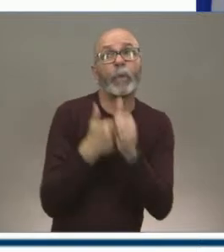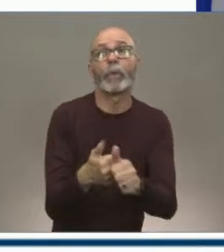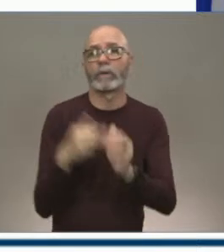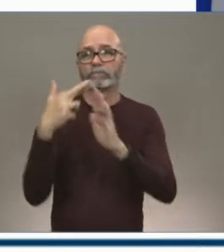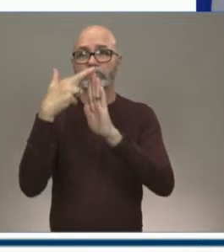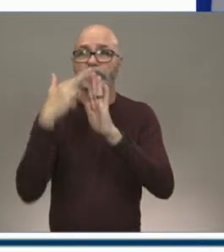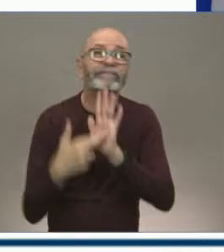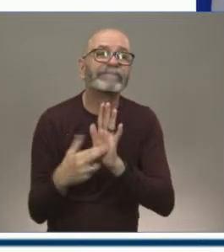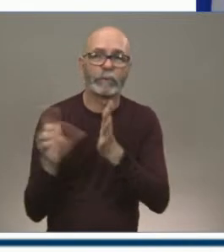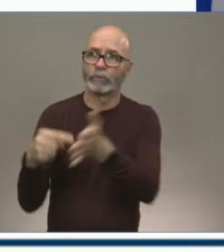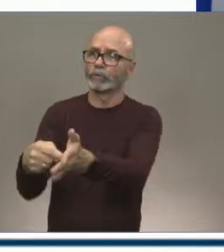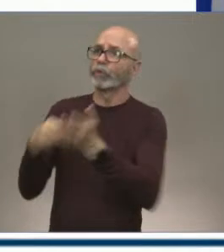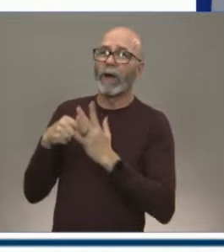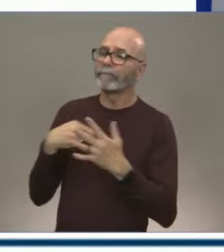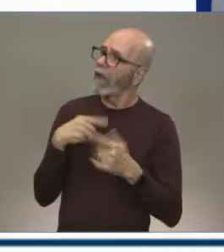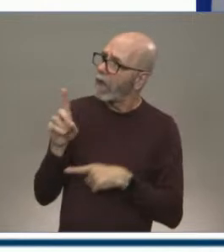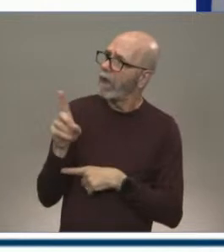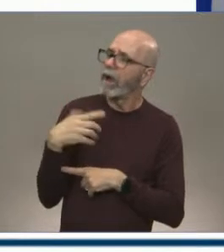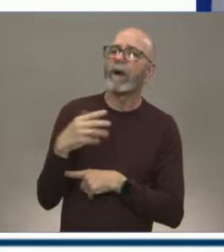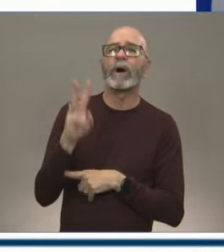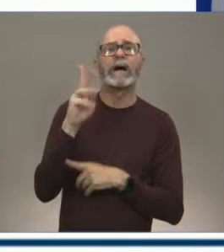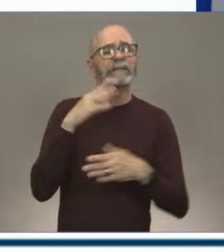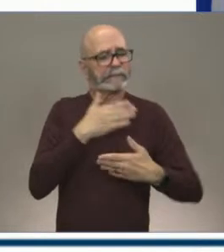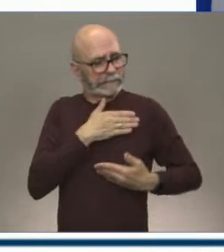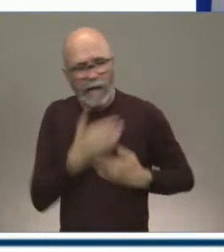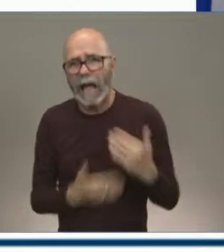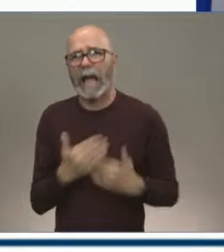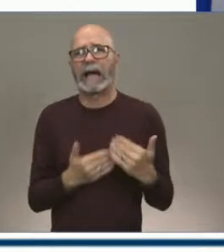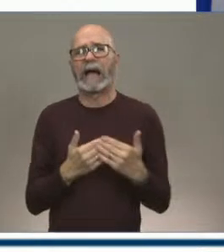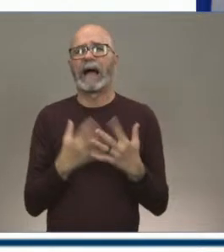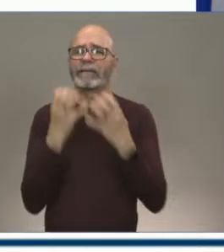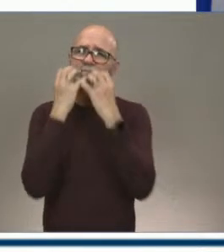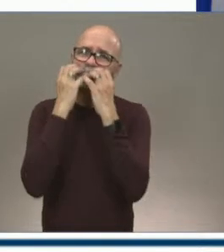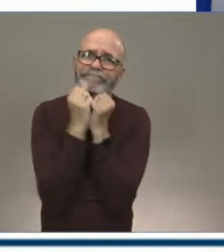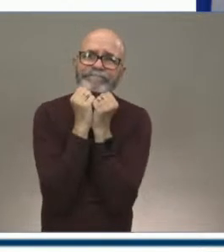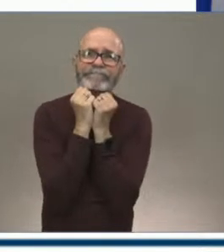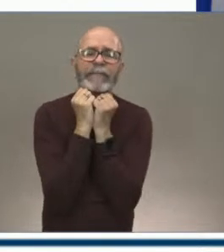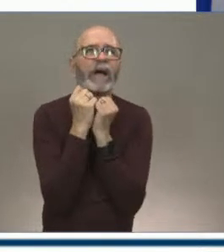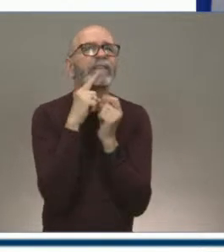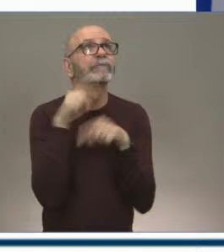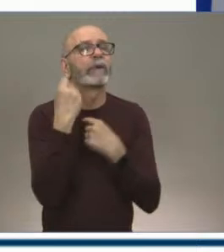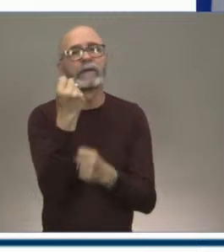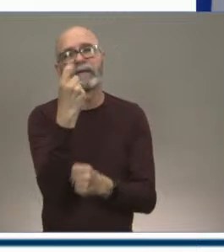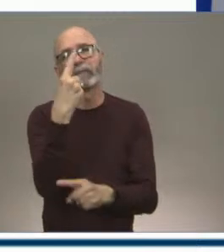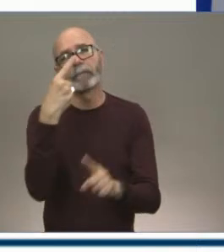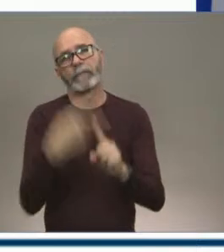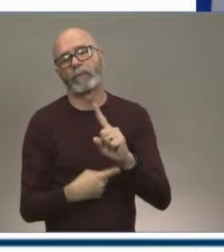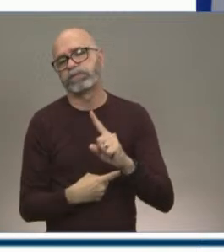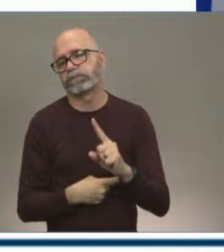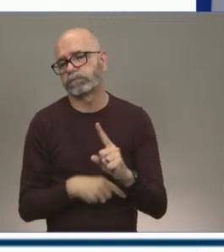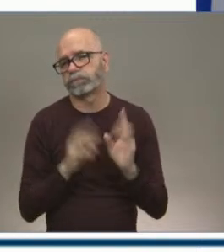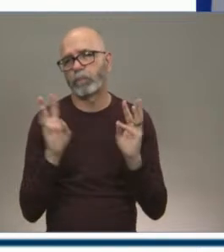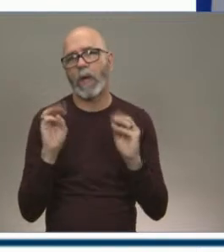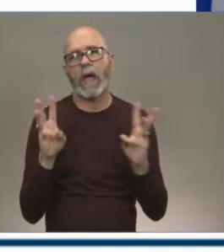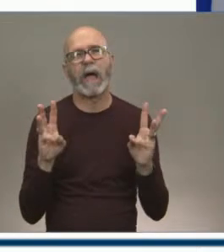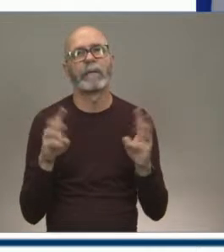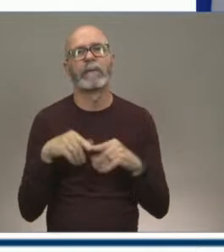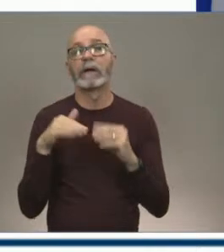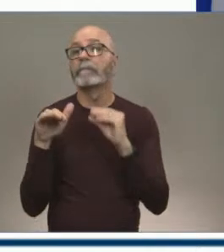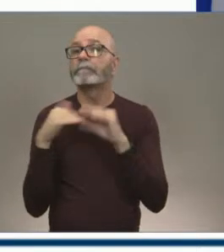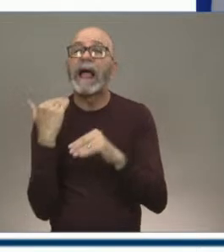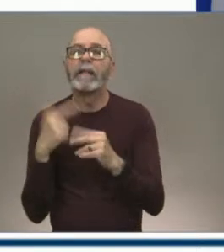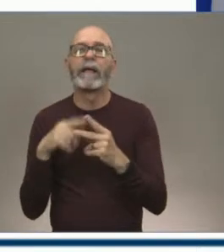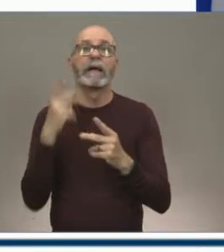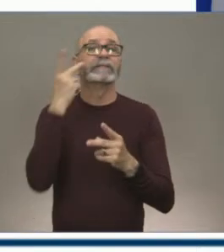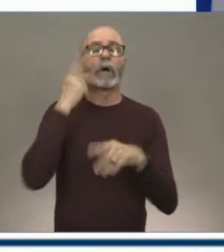me over the last 11 months here, whether it has been through an email or when they've seen me on the